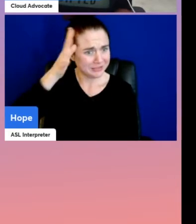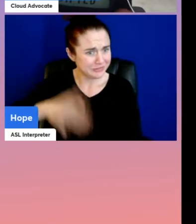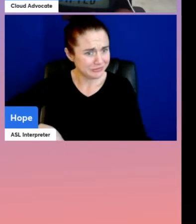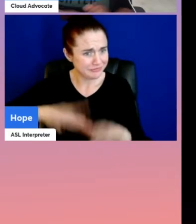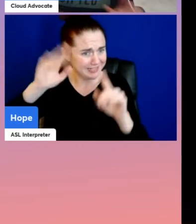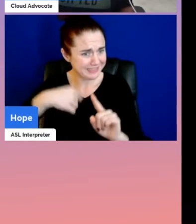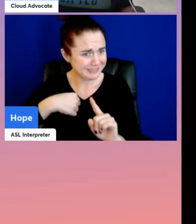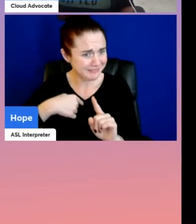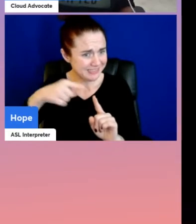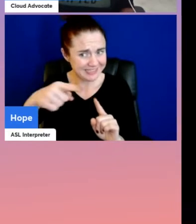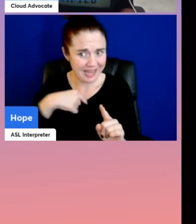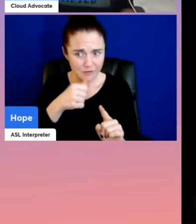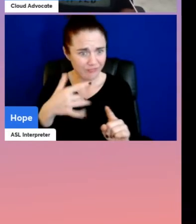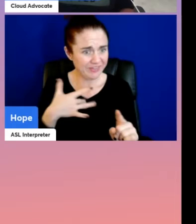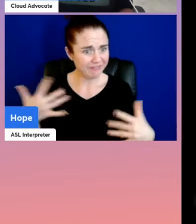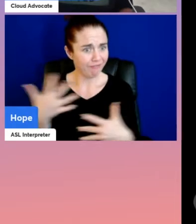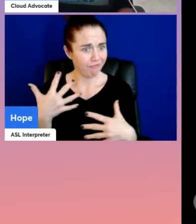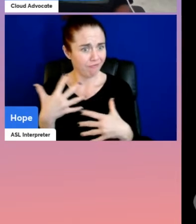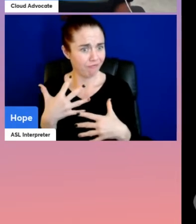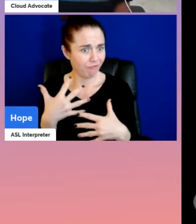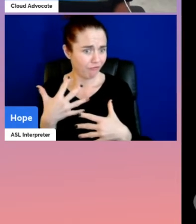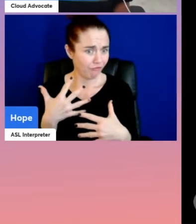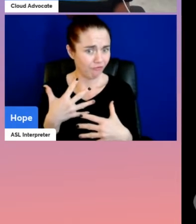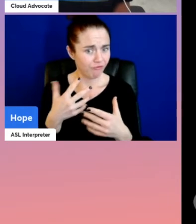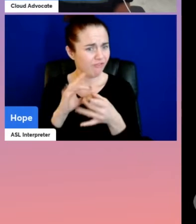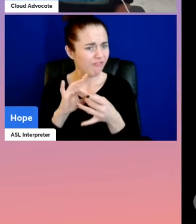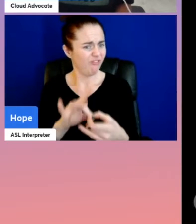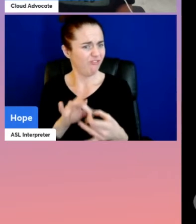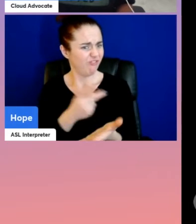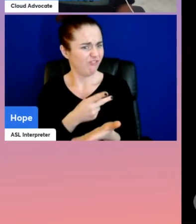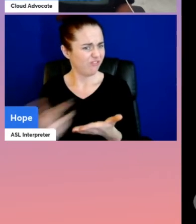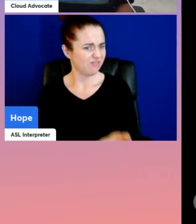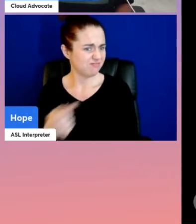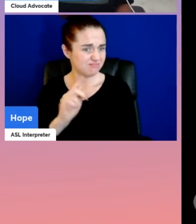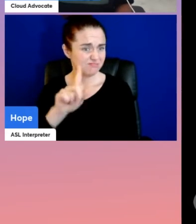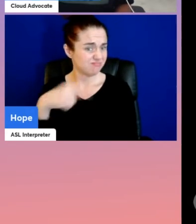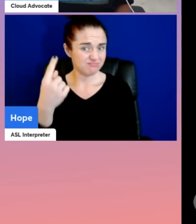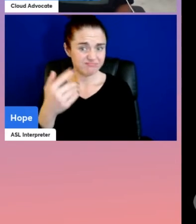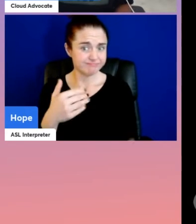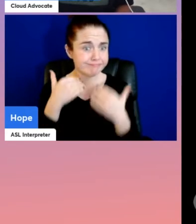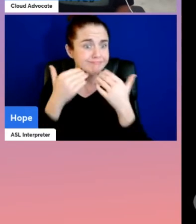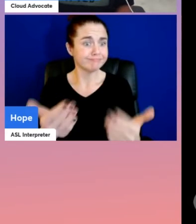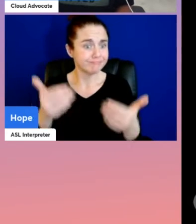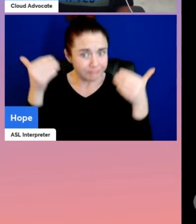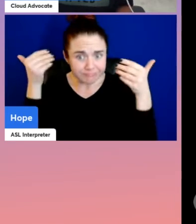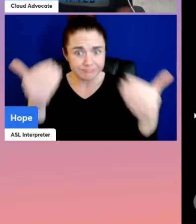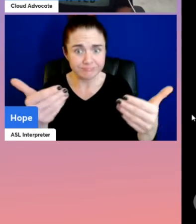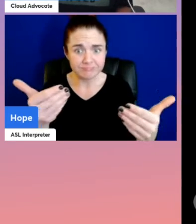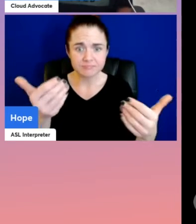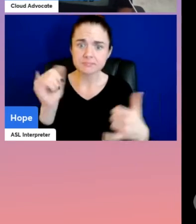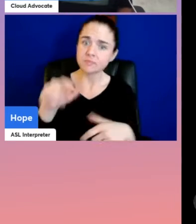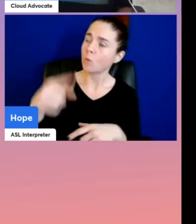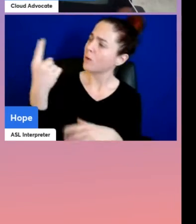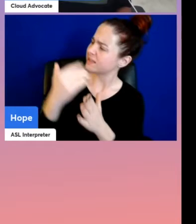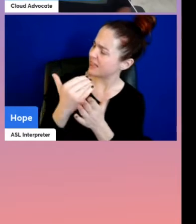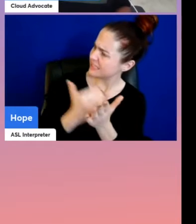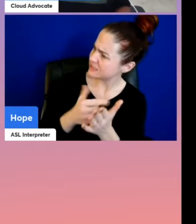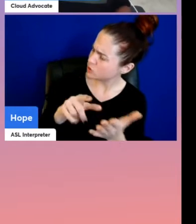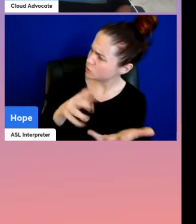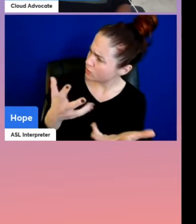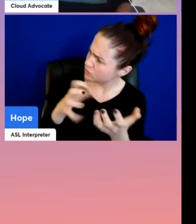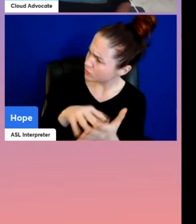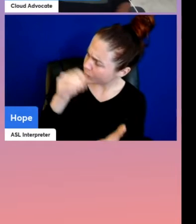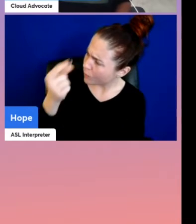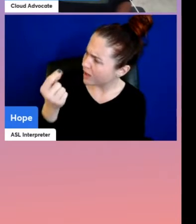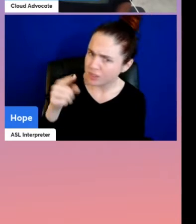don't fear failure. And so I just kind of go for things. Well, what's the lesson to learn there? Is it like you just